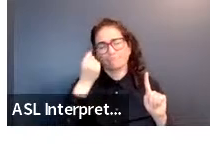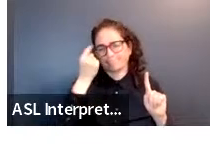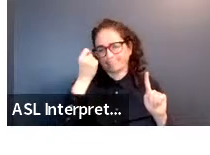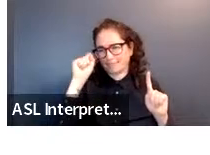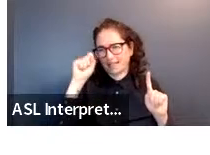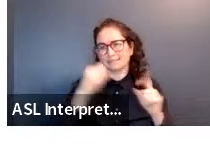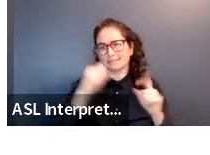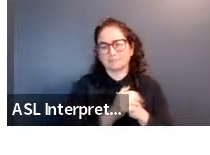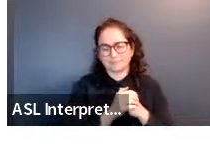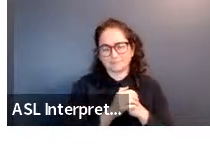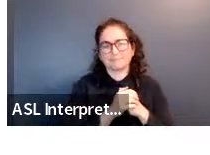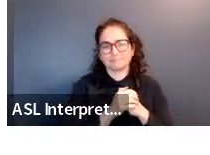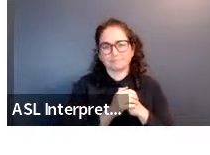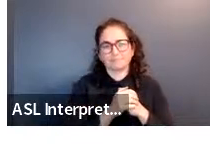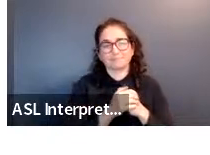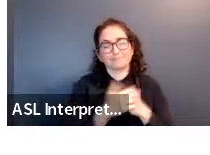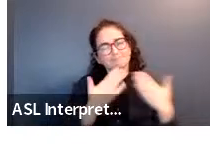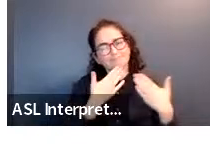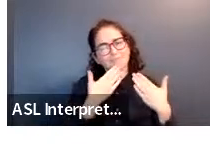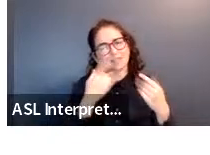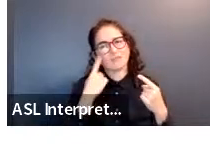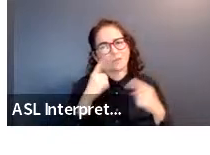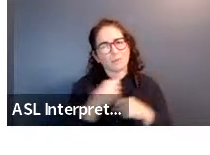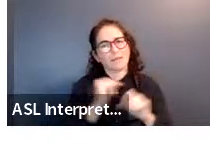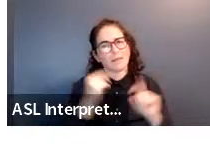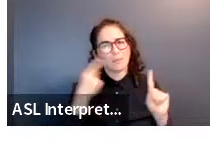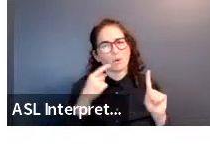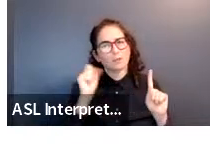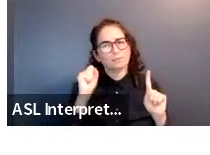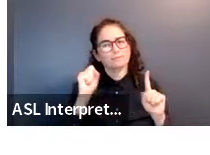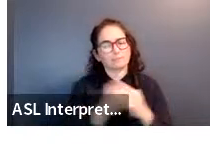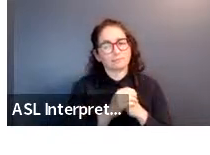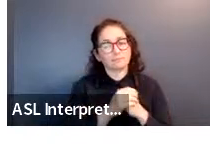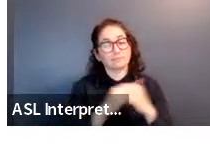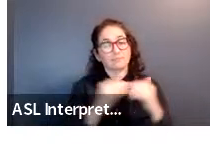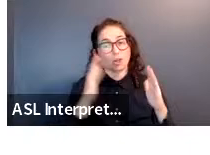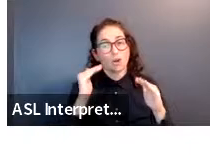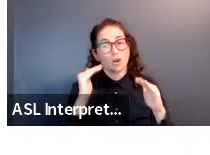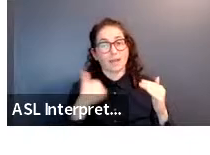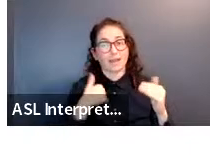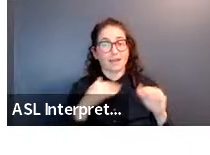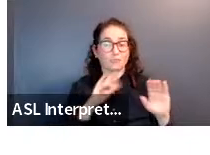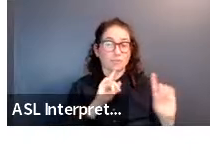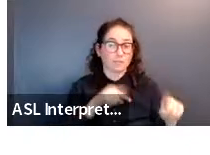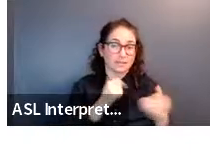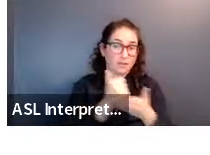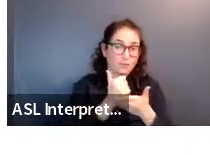and thank you for making that point. And I hope that response is helpful.